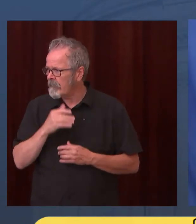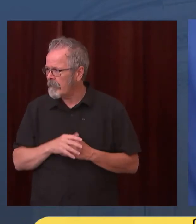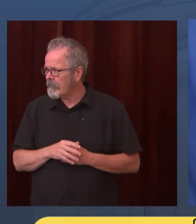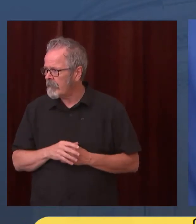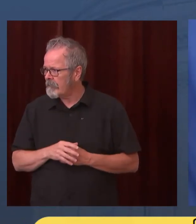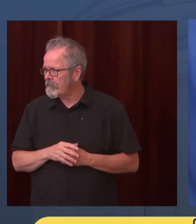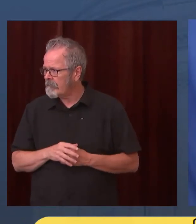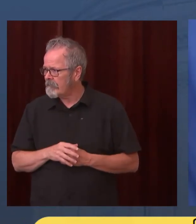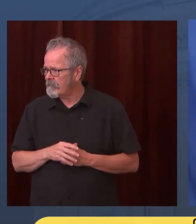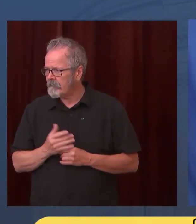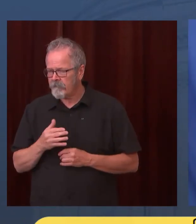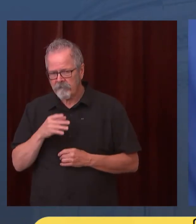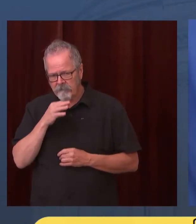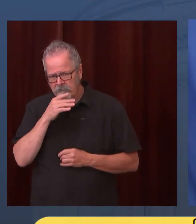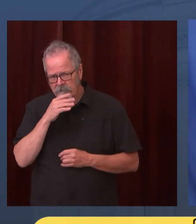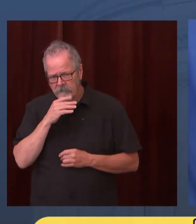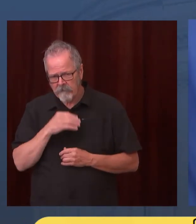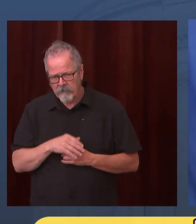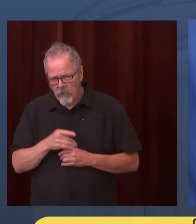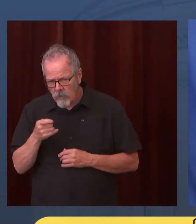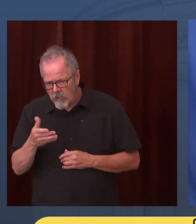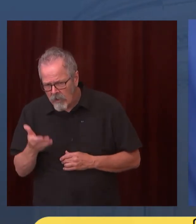Caitlin, are you there?